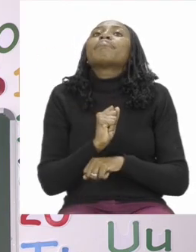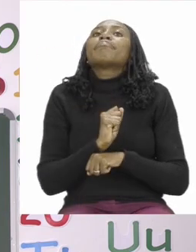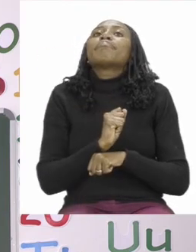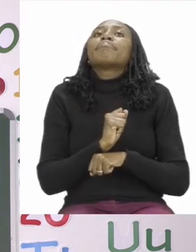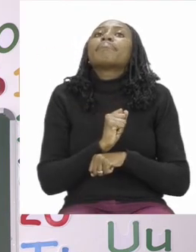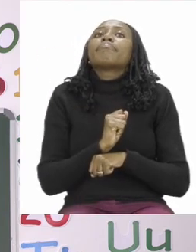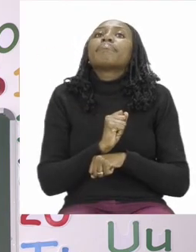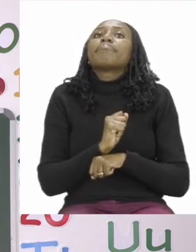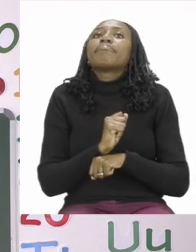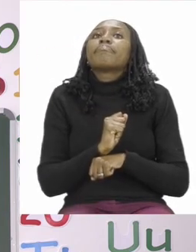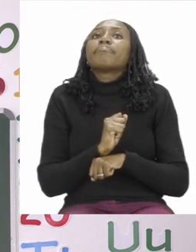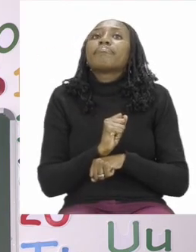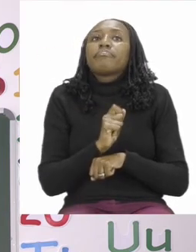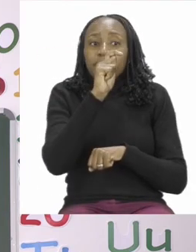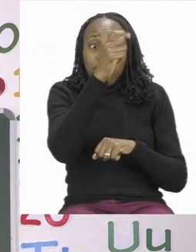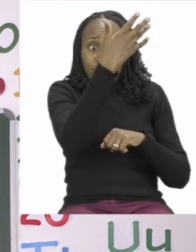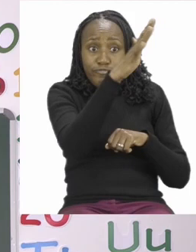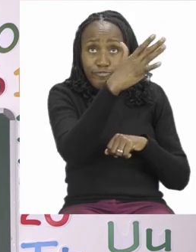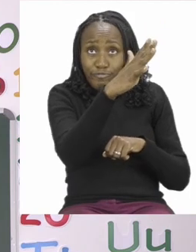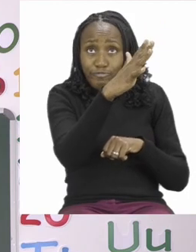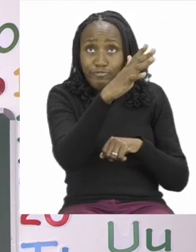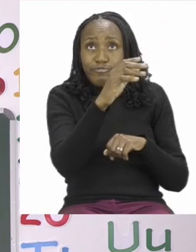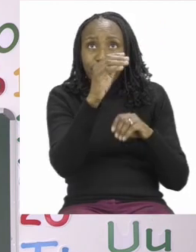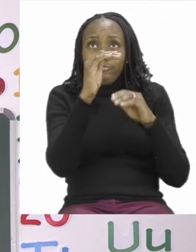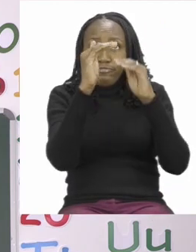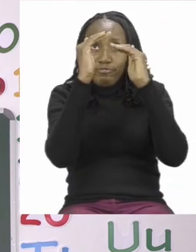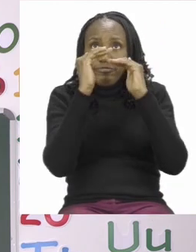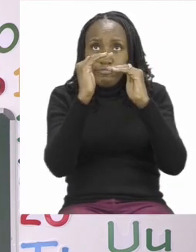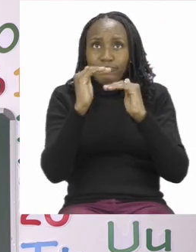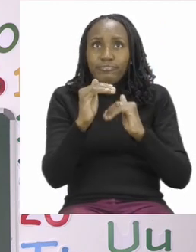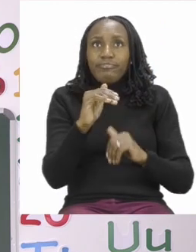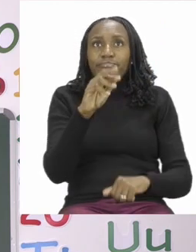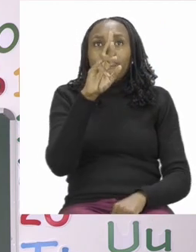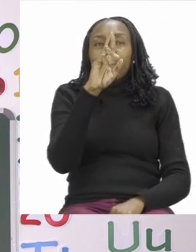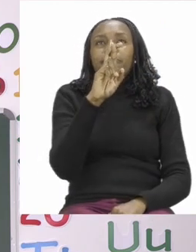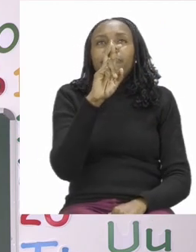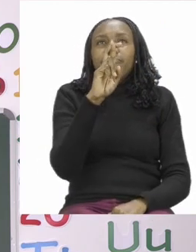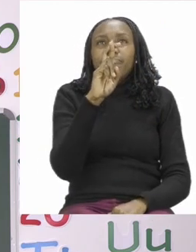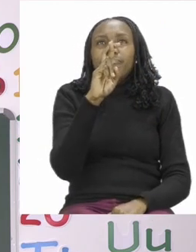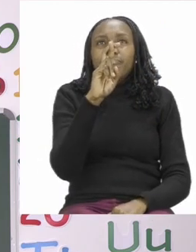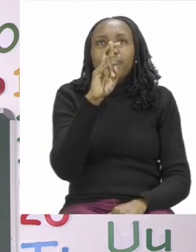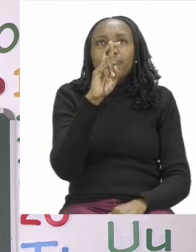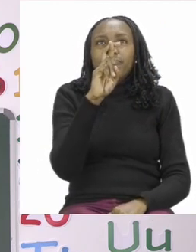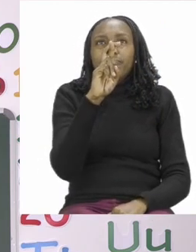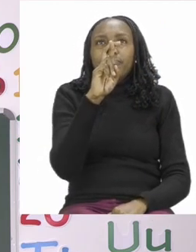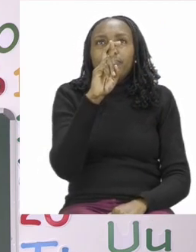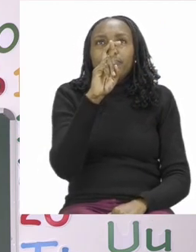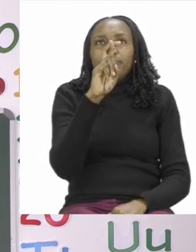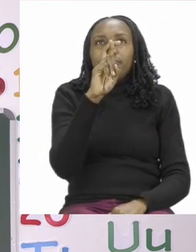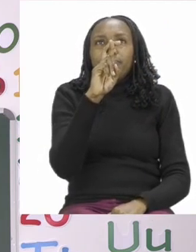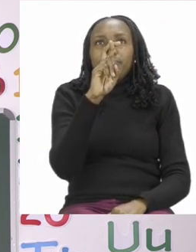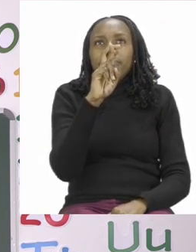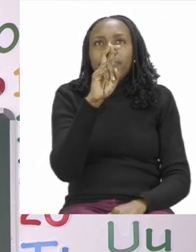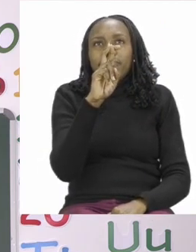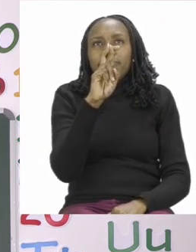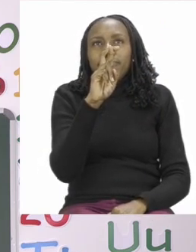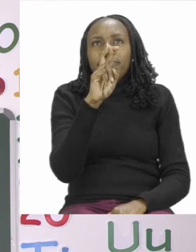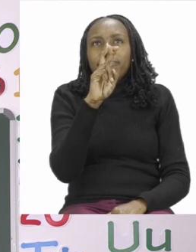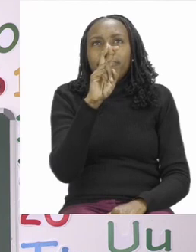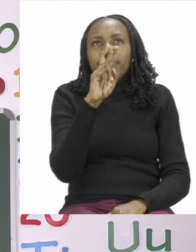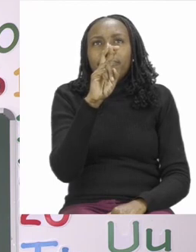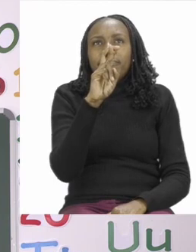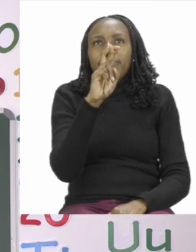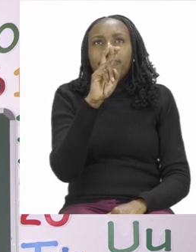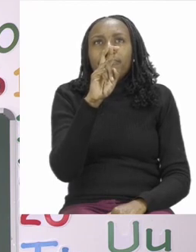we will start with our R since our T is already there. So we continue with the word by writing